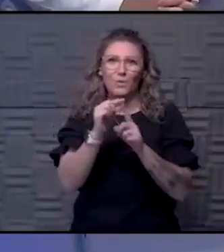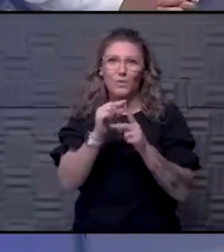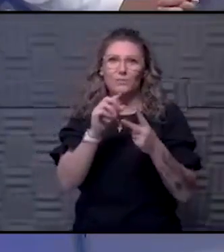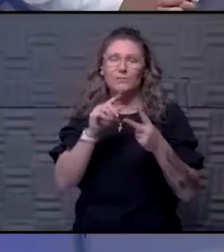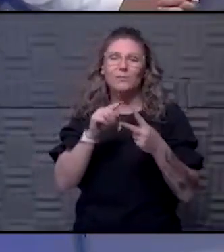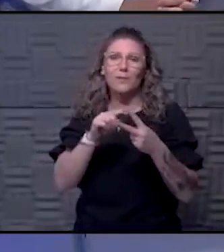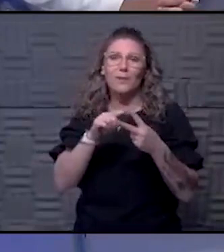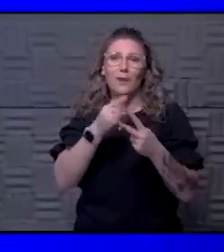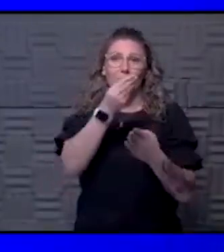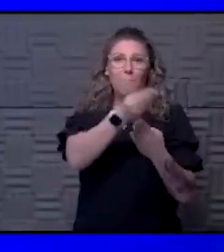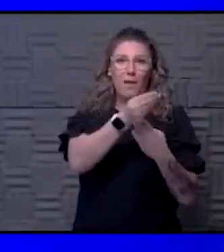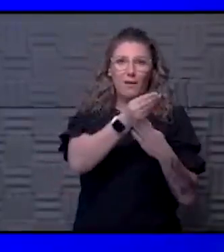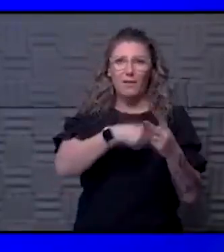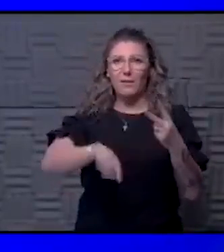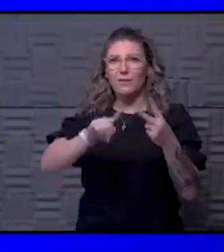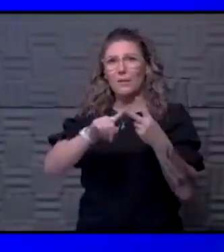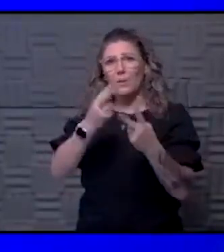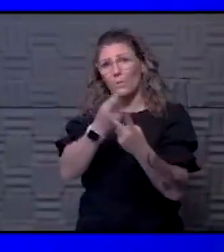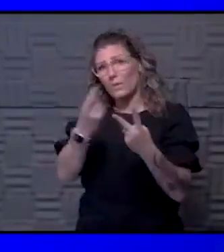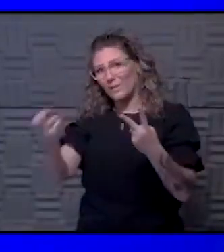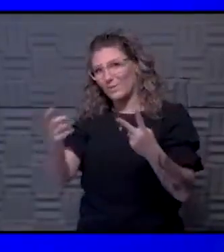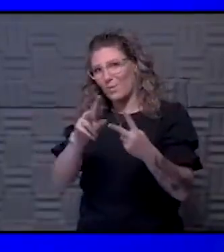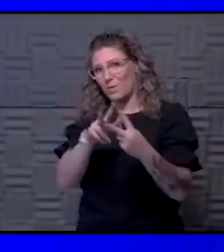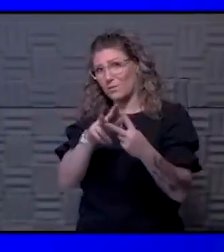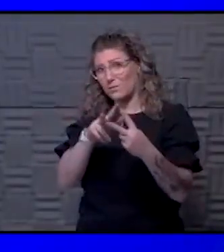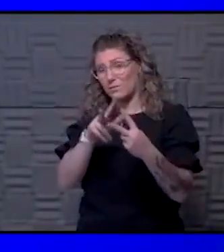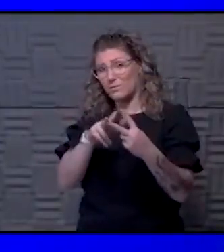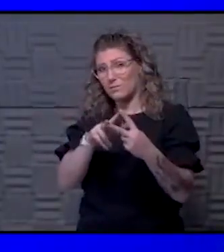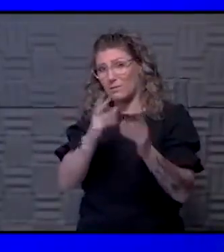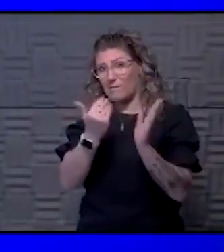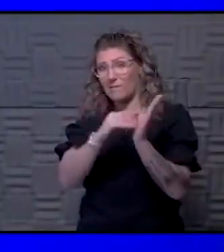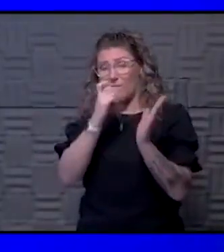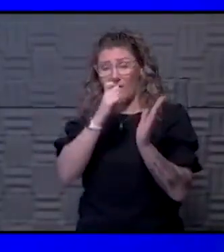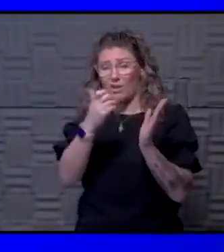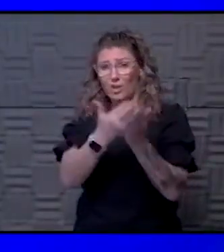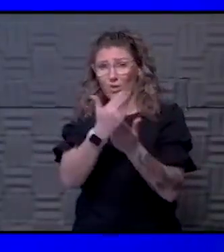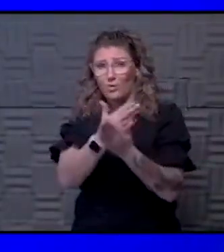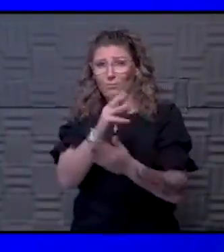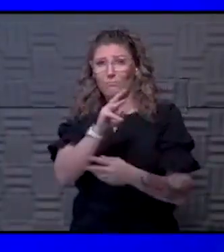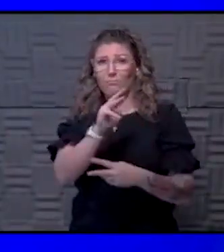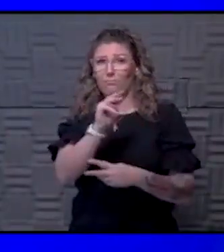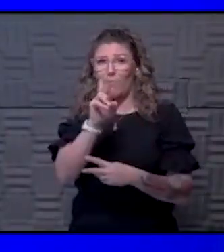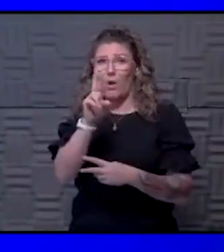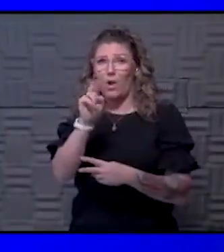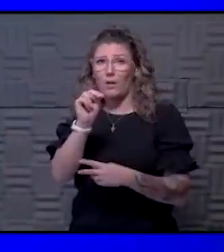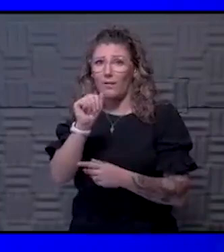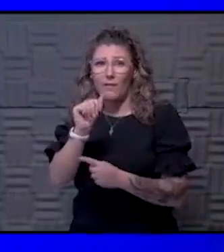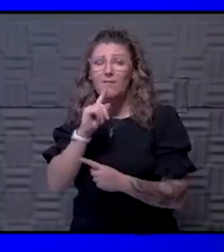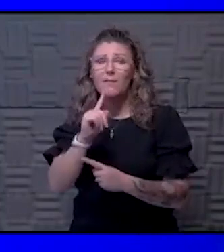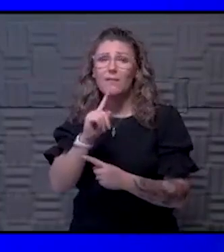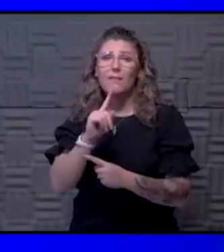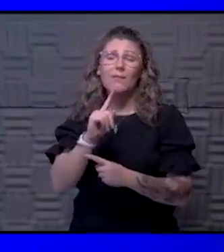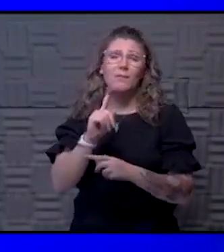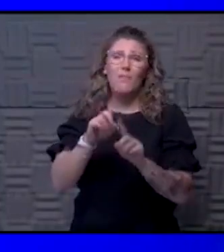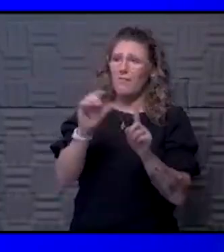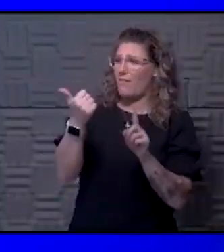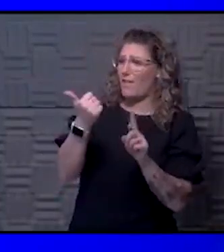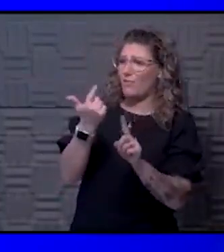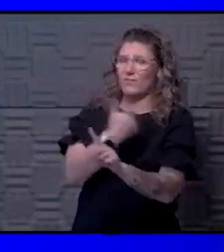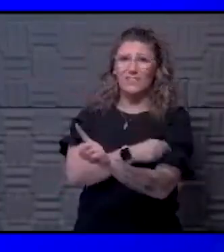and resources. You know, again, not a new platform, mRNA, but even other vaccines, not a new platform.